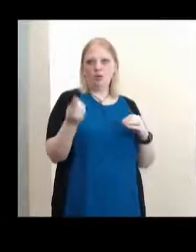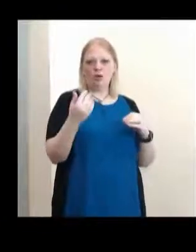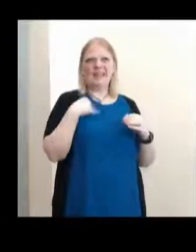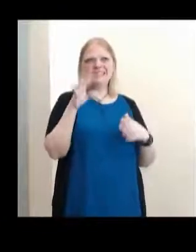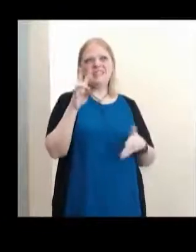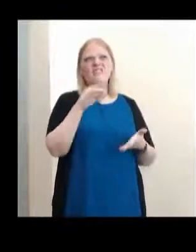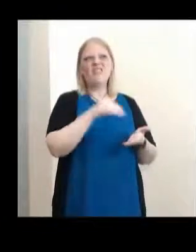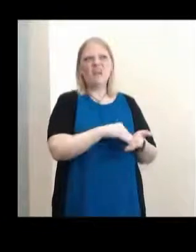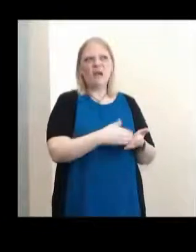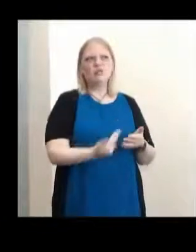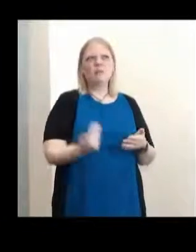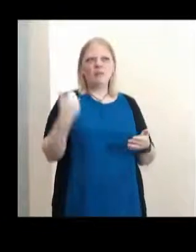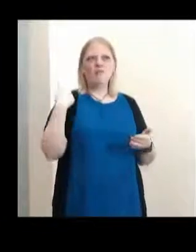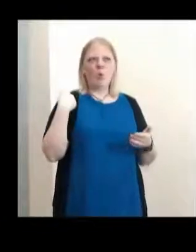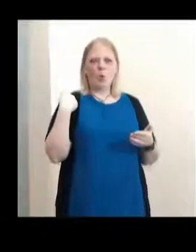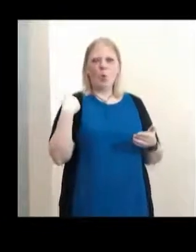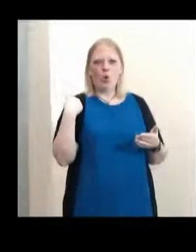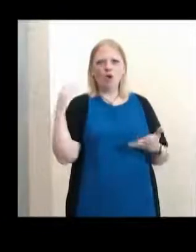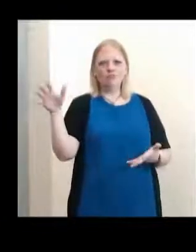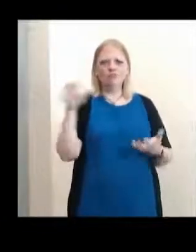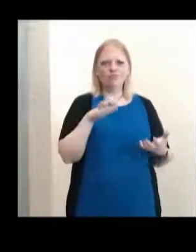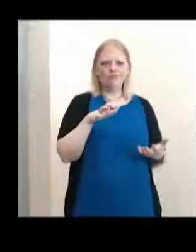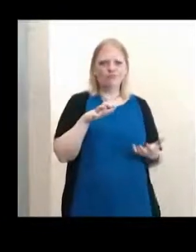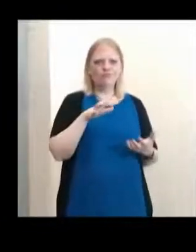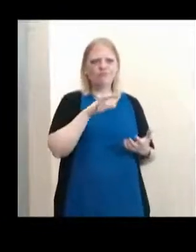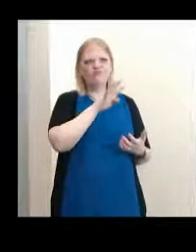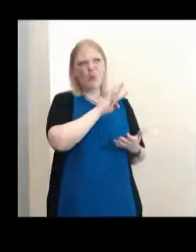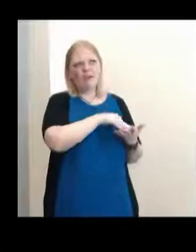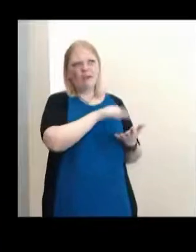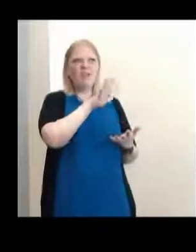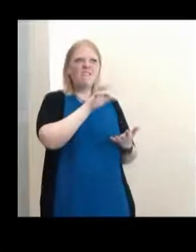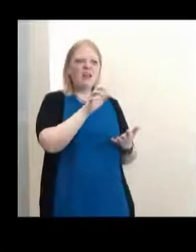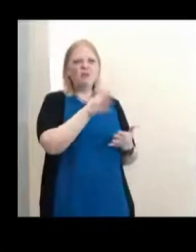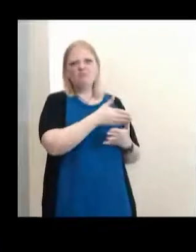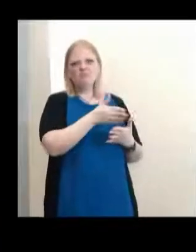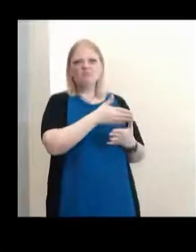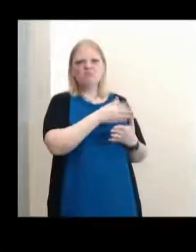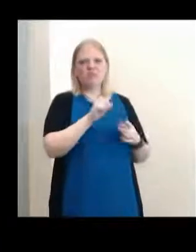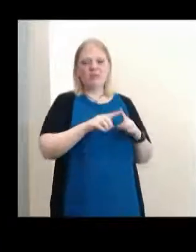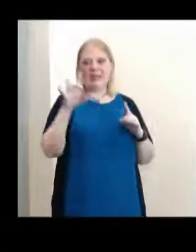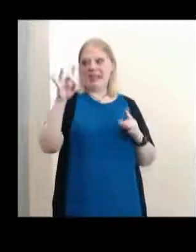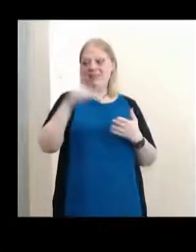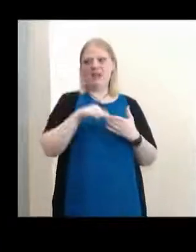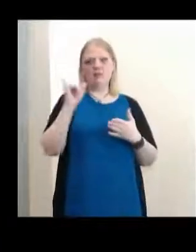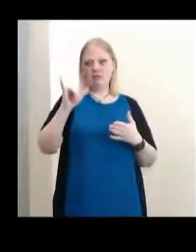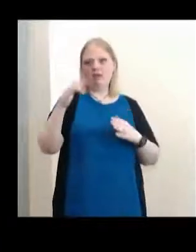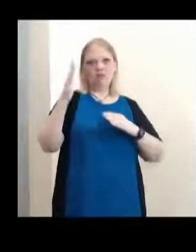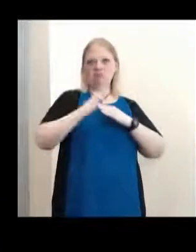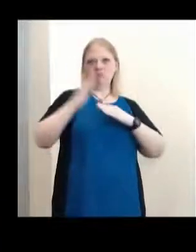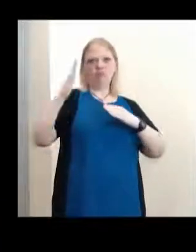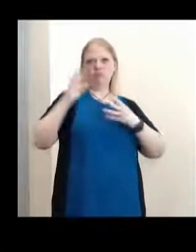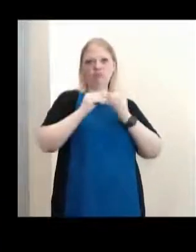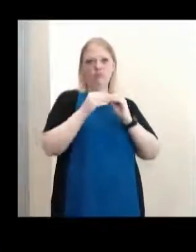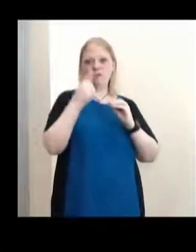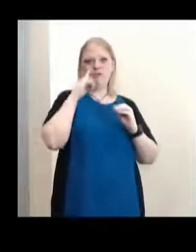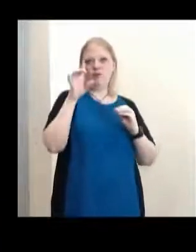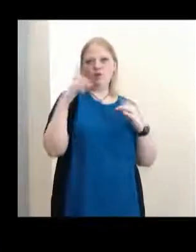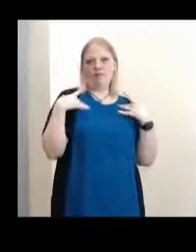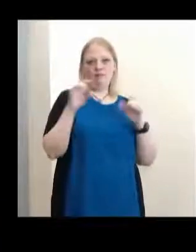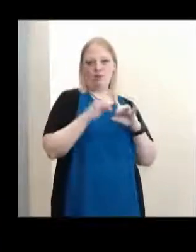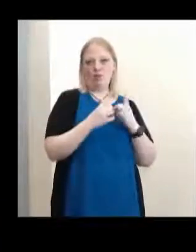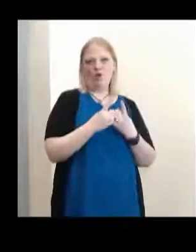7,000 previously. We've seen 4,000 to 5,000. 8,000 is the highest the Erie County Department of Health has, and we have